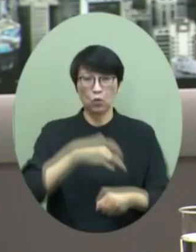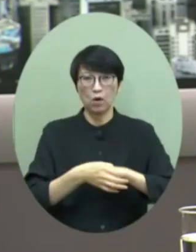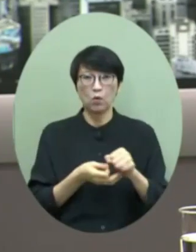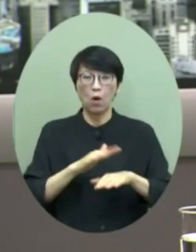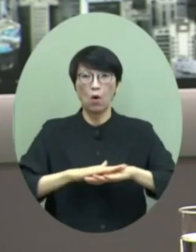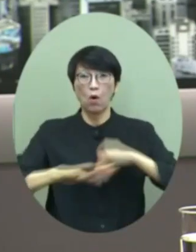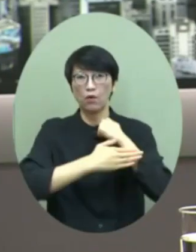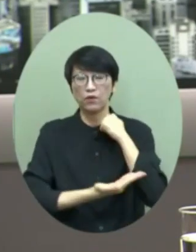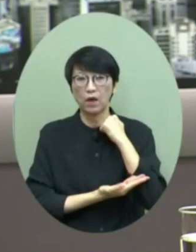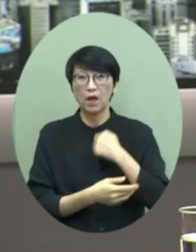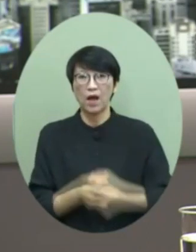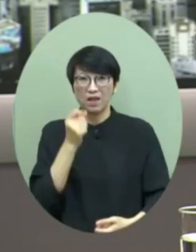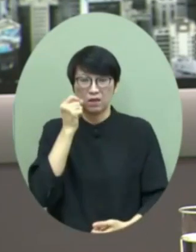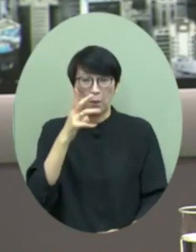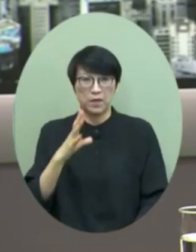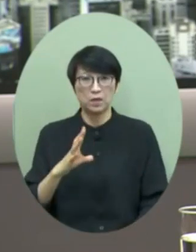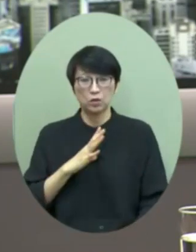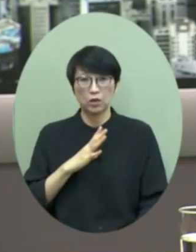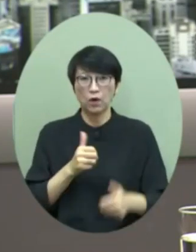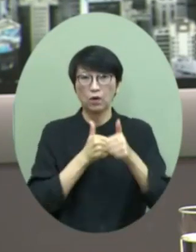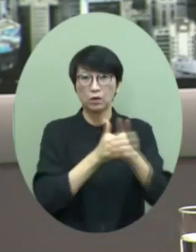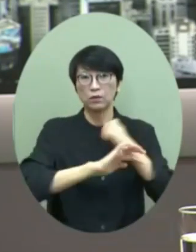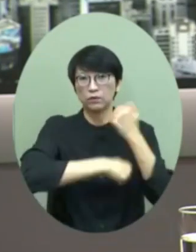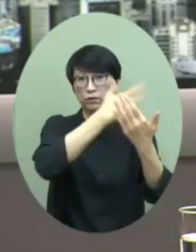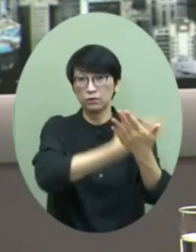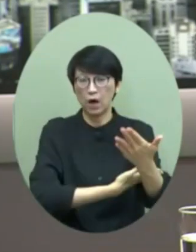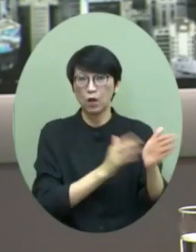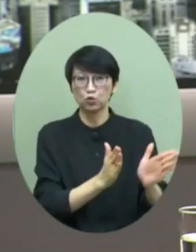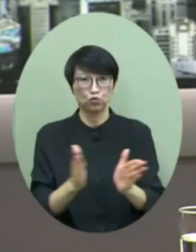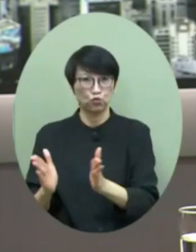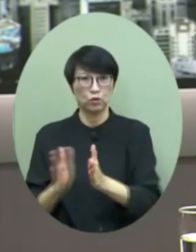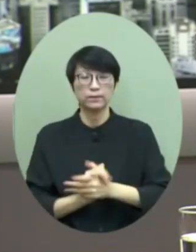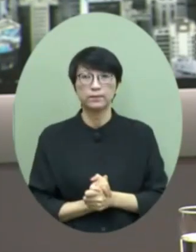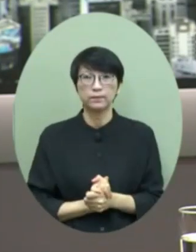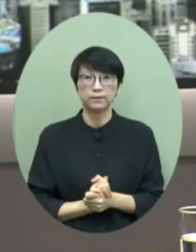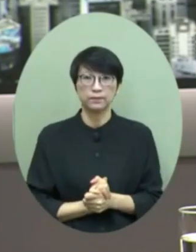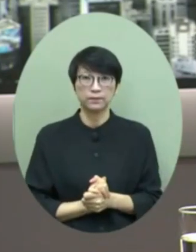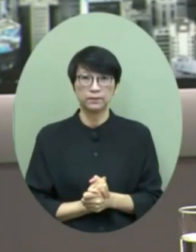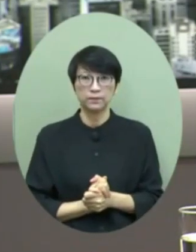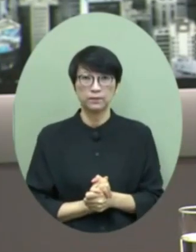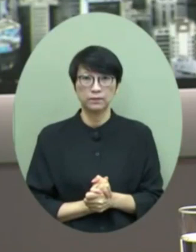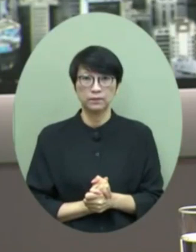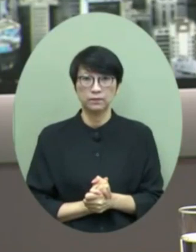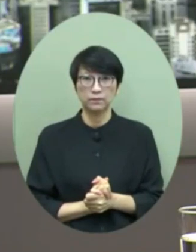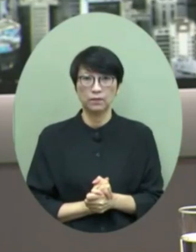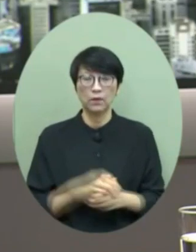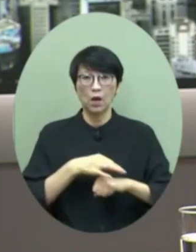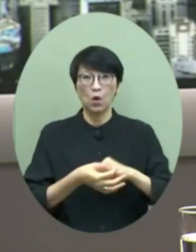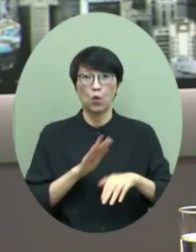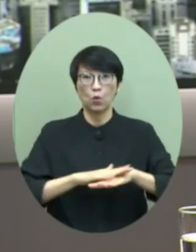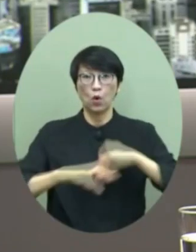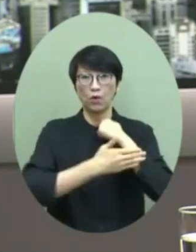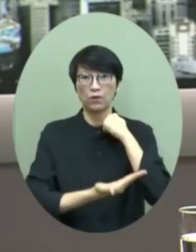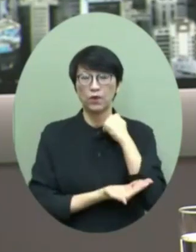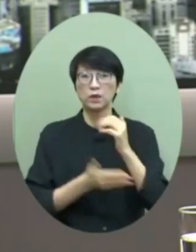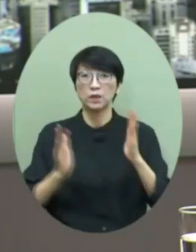collect and analyze intelligence and information concerning national security, and the office will also handle